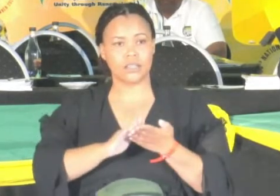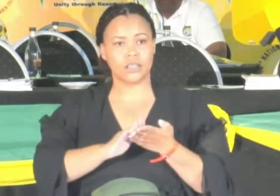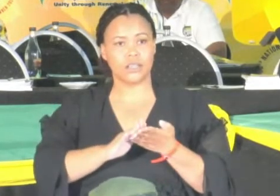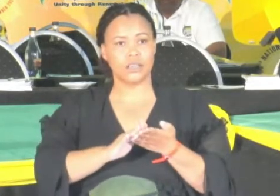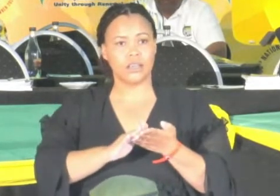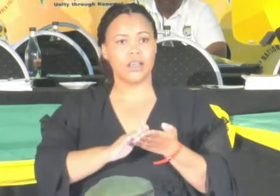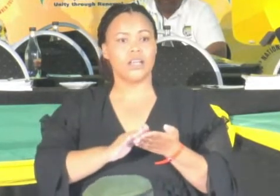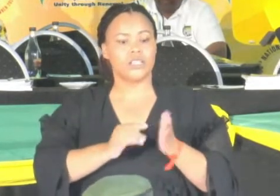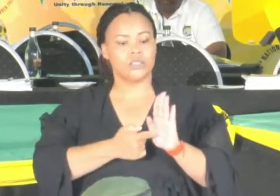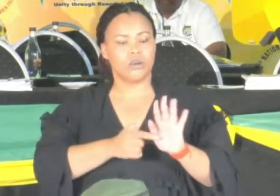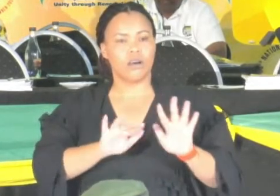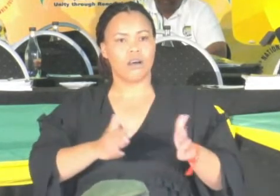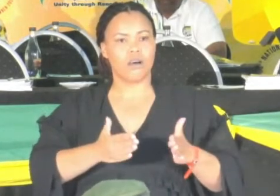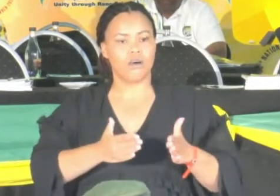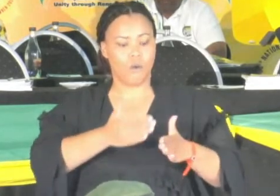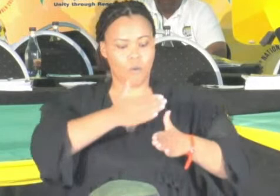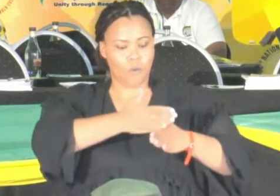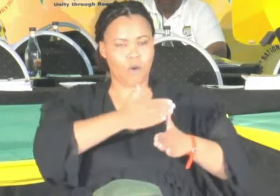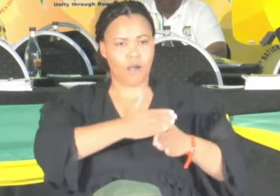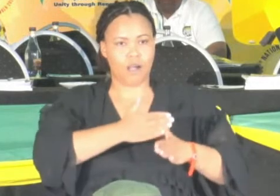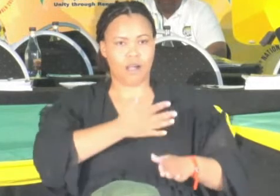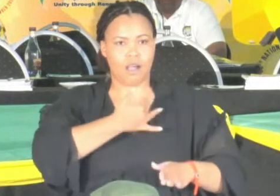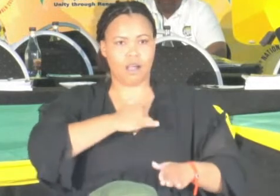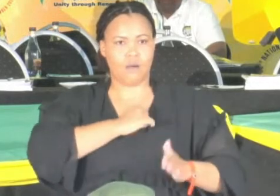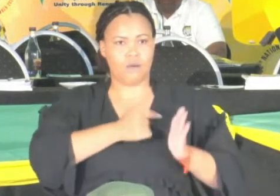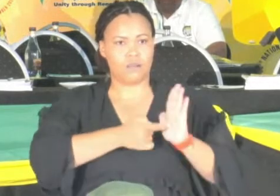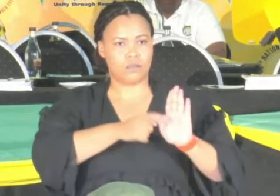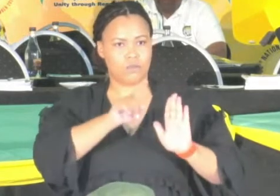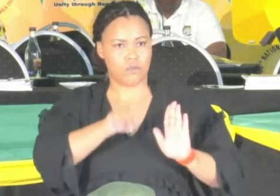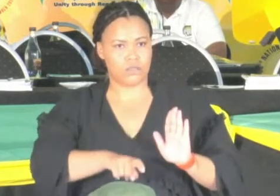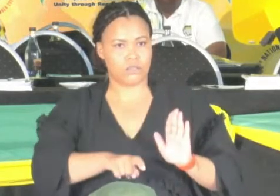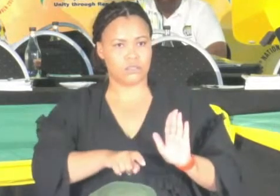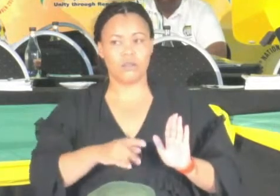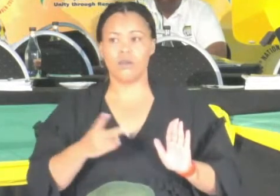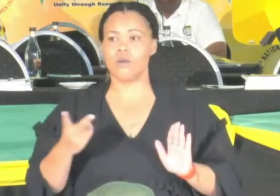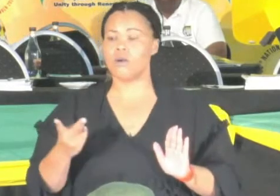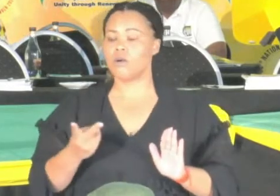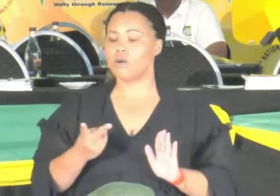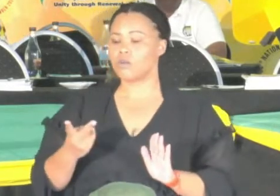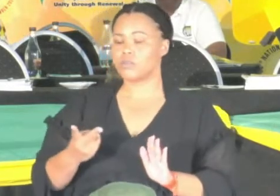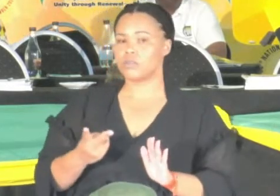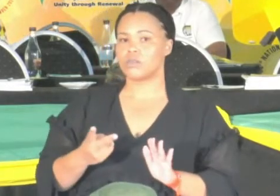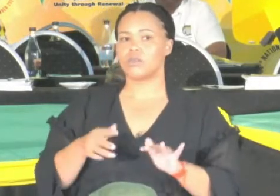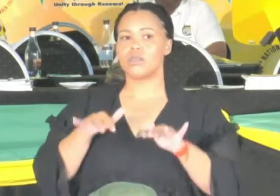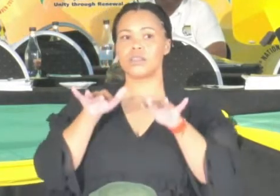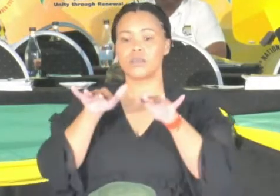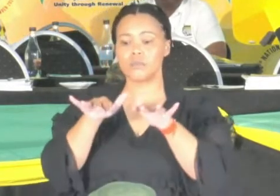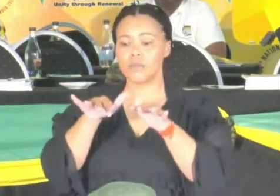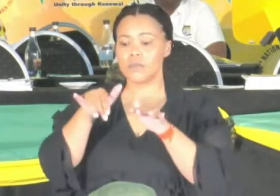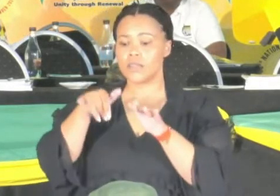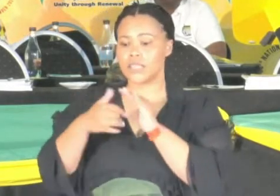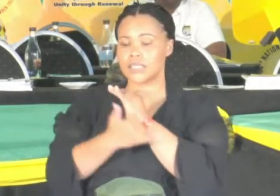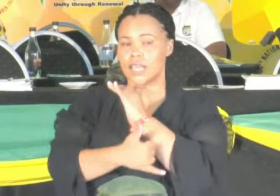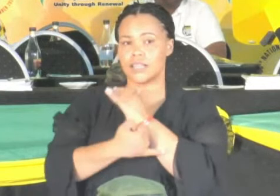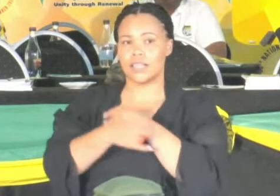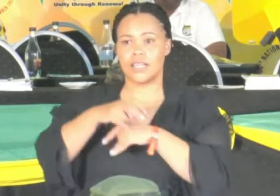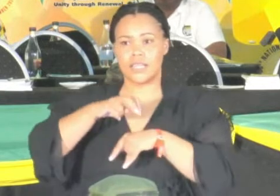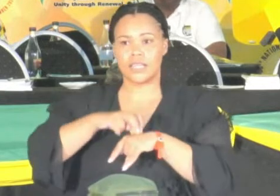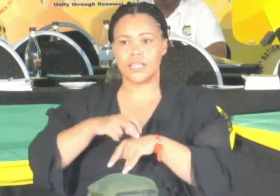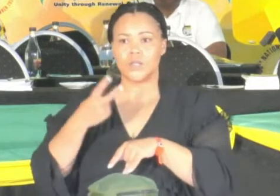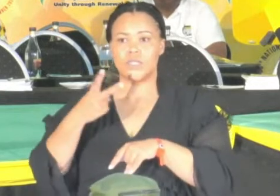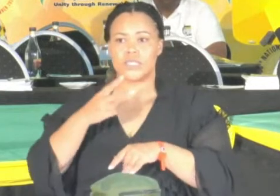people, and also to regain the confidence and the trust of the people of this country.